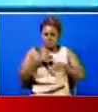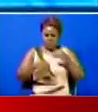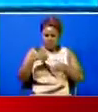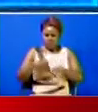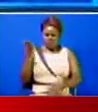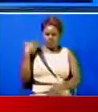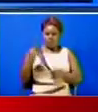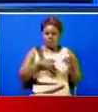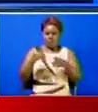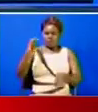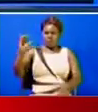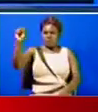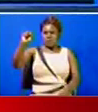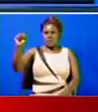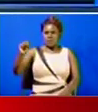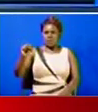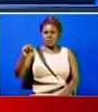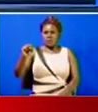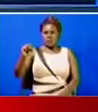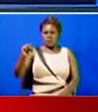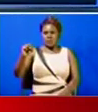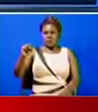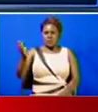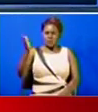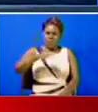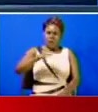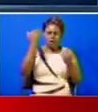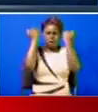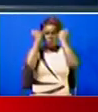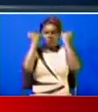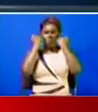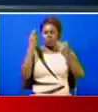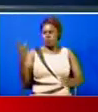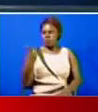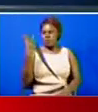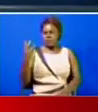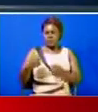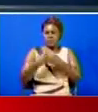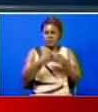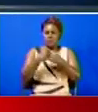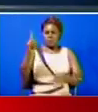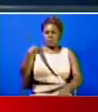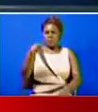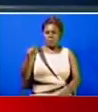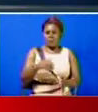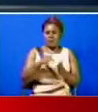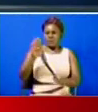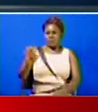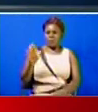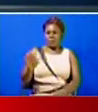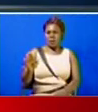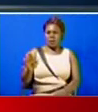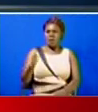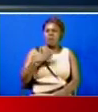And former transport CS Michael Kamau was back in court Wednesday challenging corruption offences levelled against him.